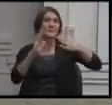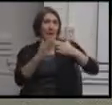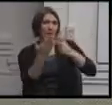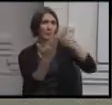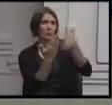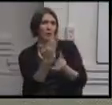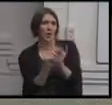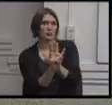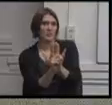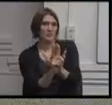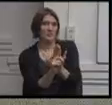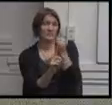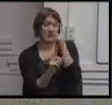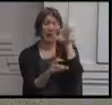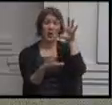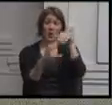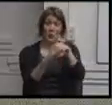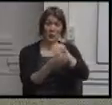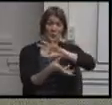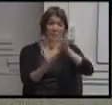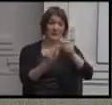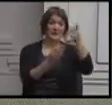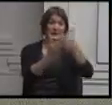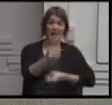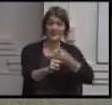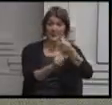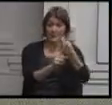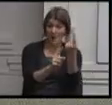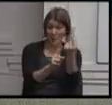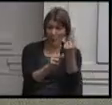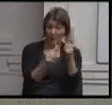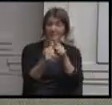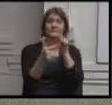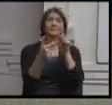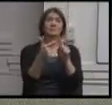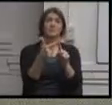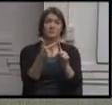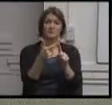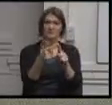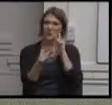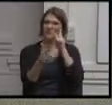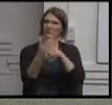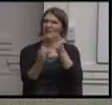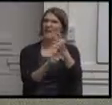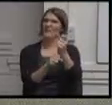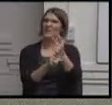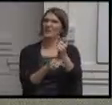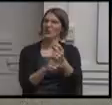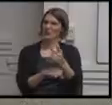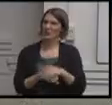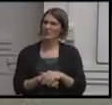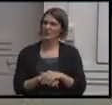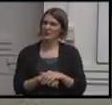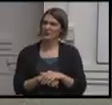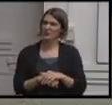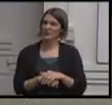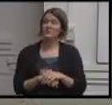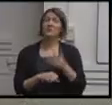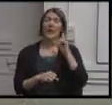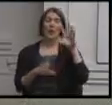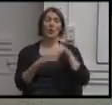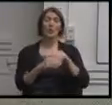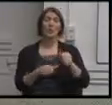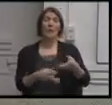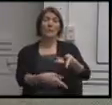projects, including an estimate of total tax rate impact on a yearly basis, and including